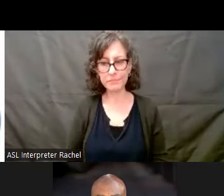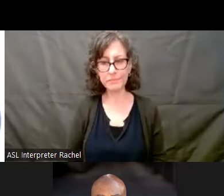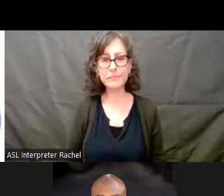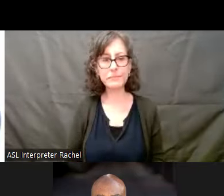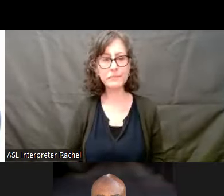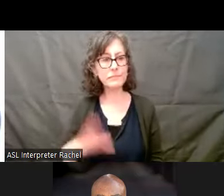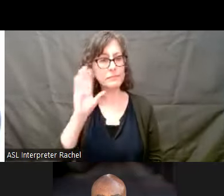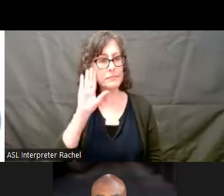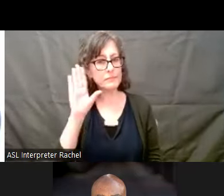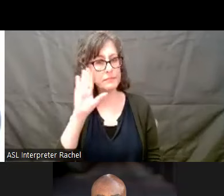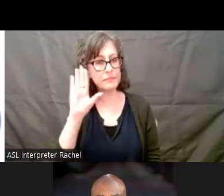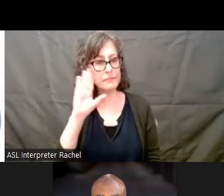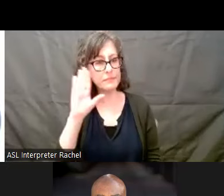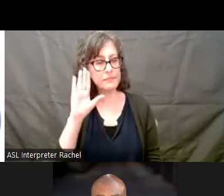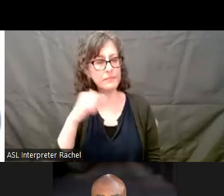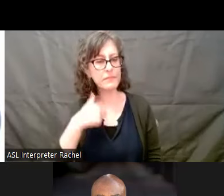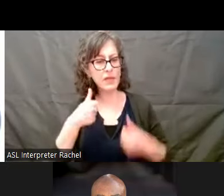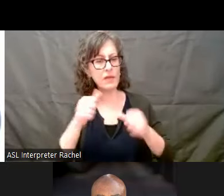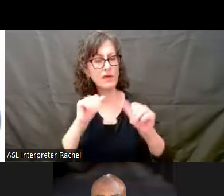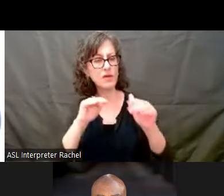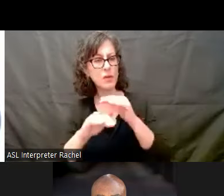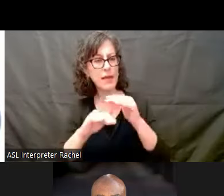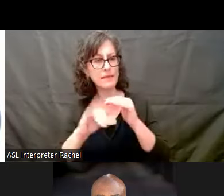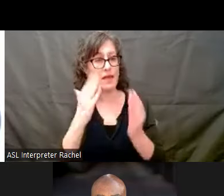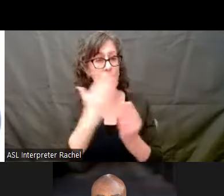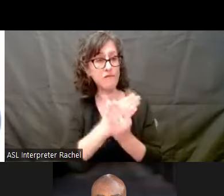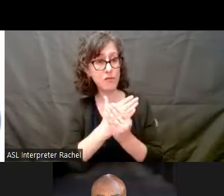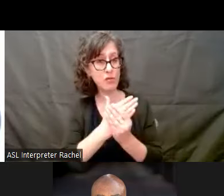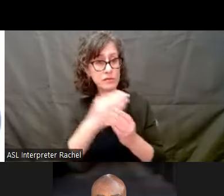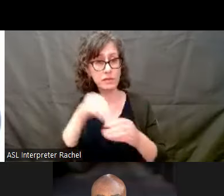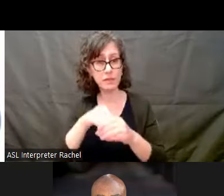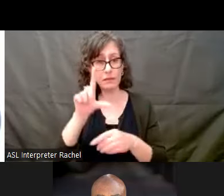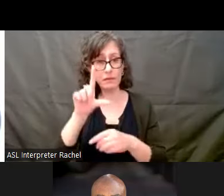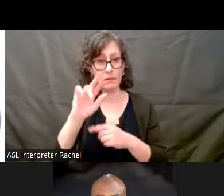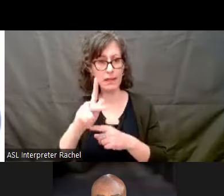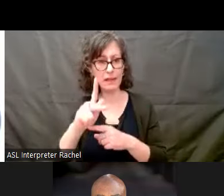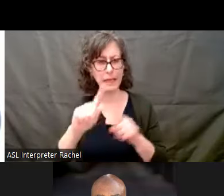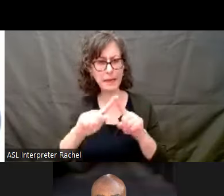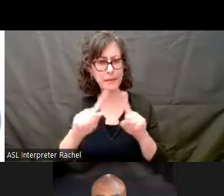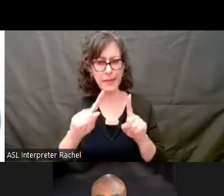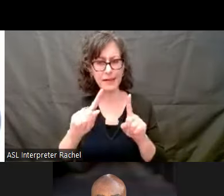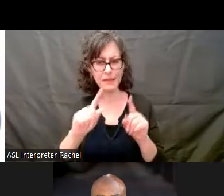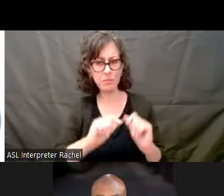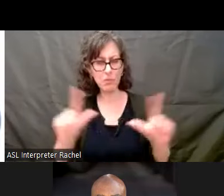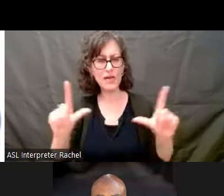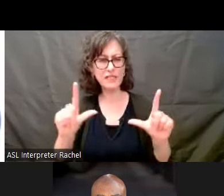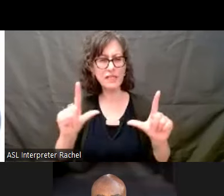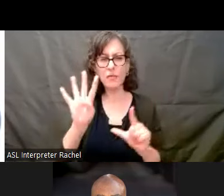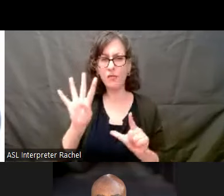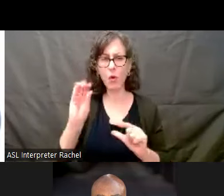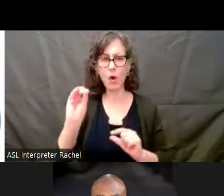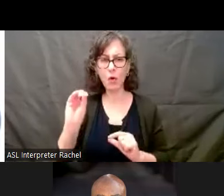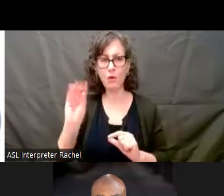Hello. I tried to access the folder through the link that you put in the chat, but it brings up a 404